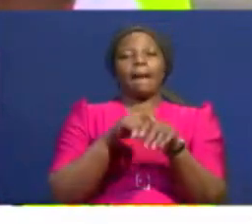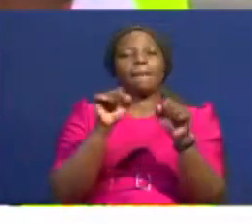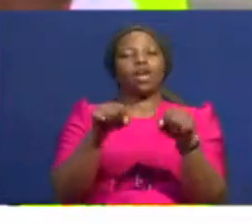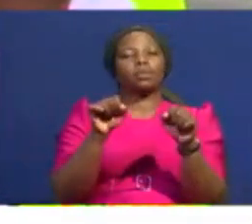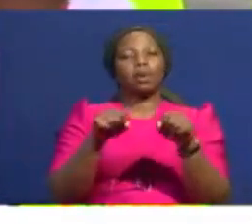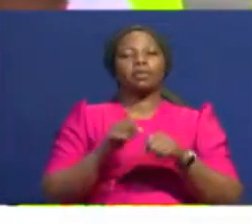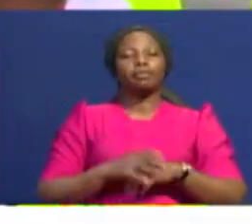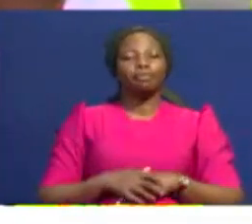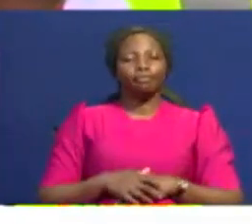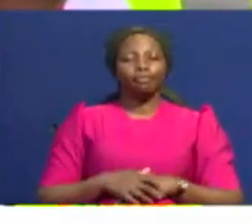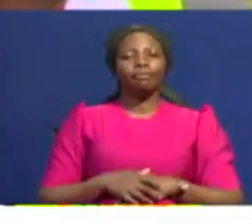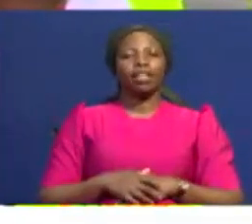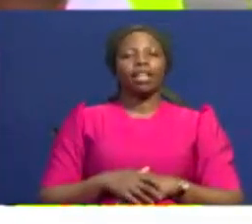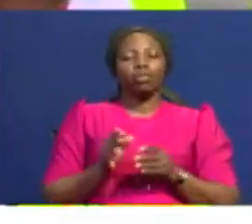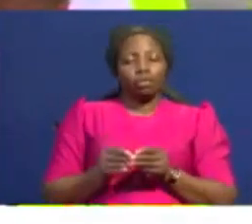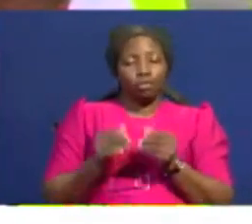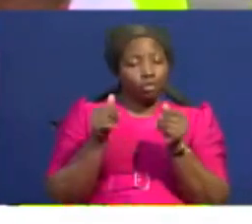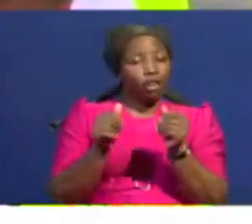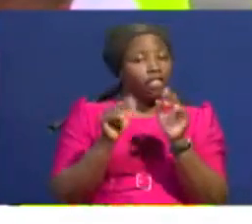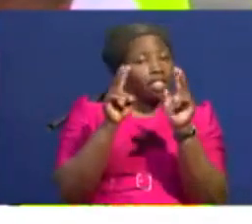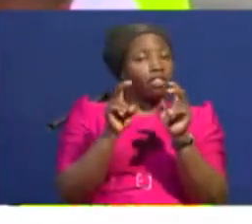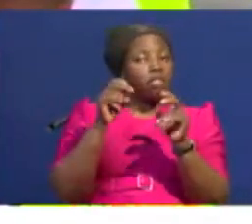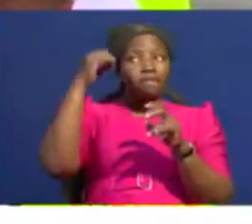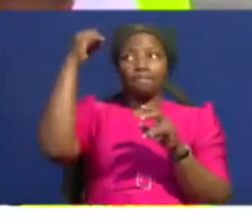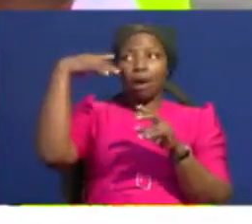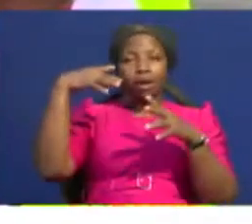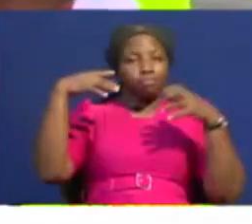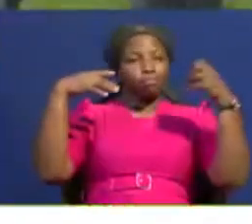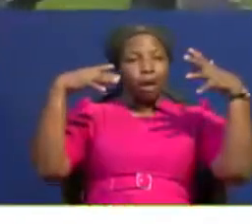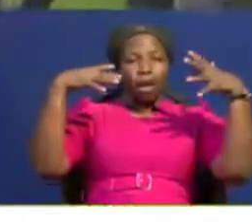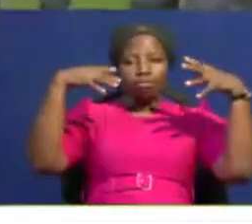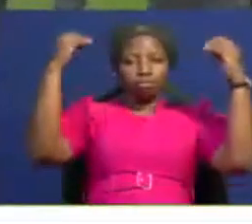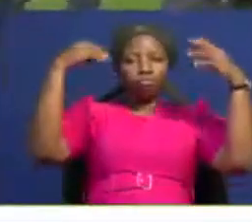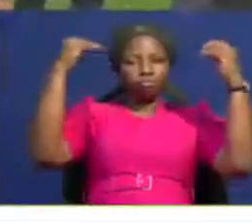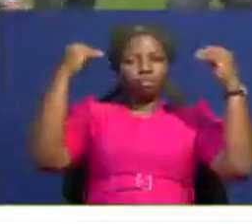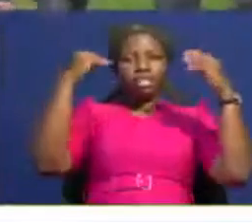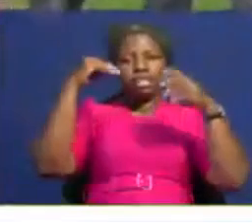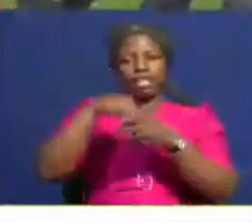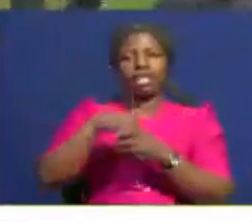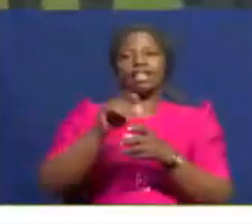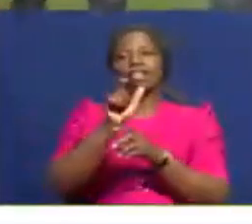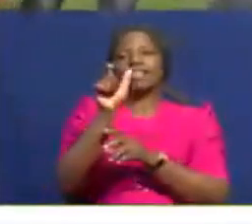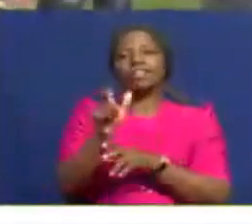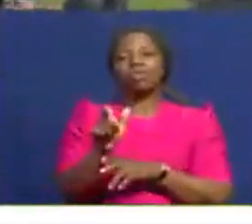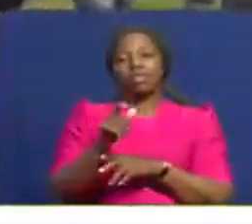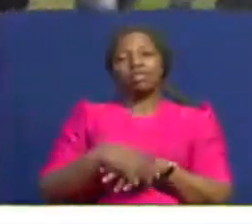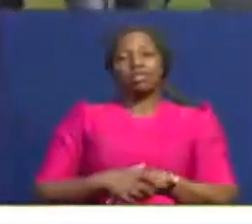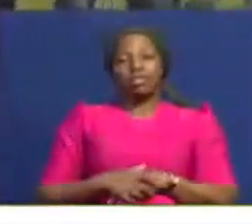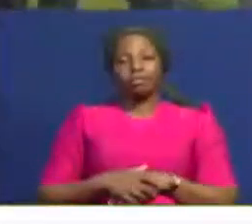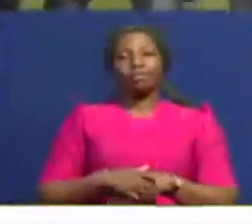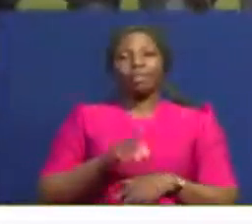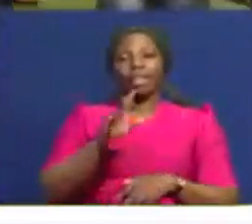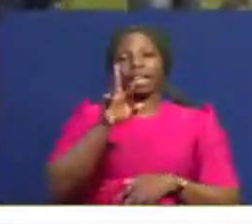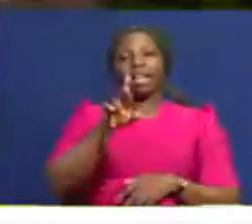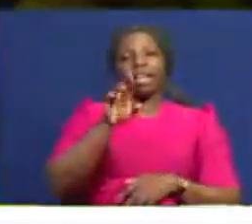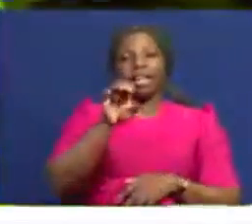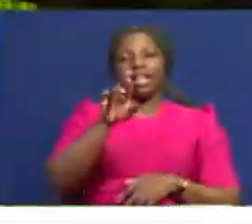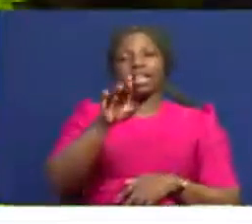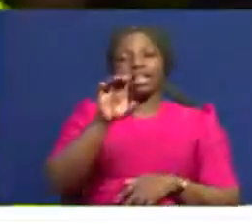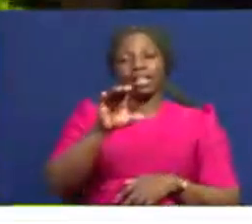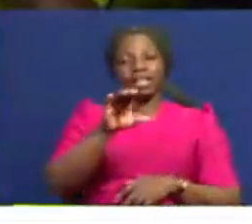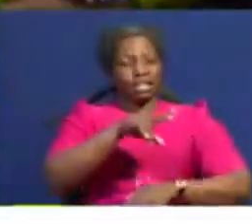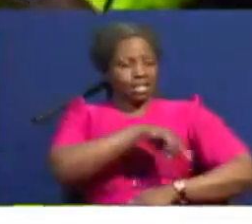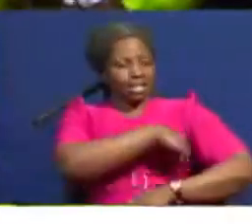possible to address the issue of power shortages in this region. Rural Electrification and Renewable Energy Corporation